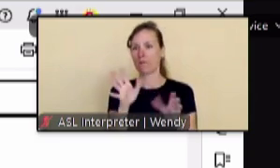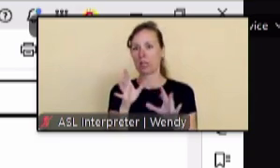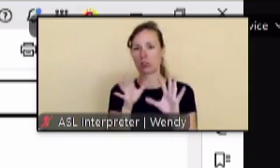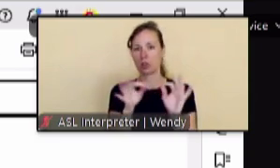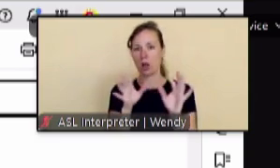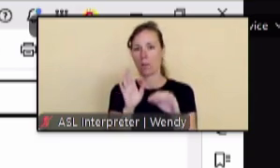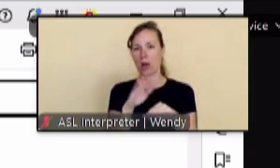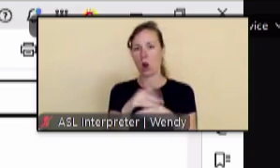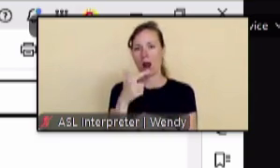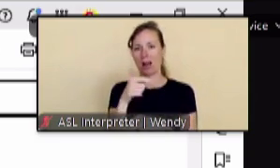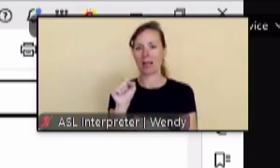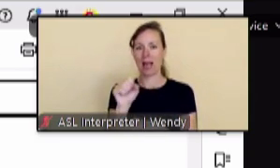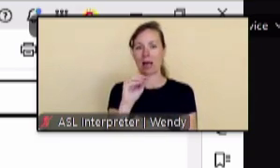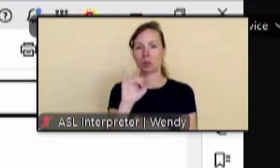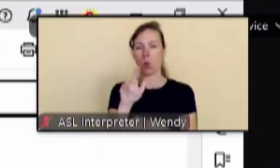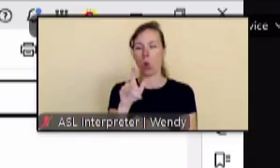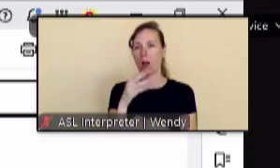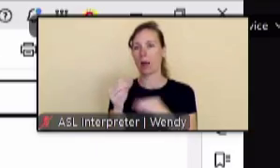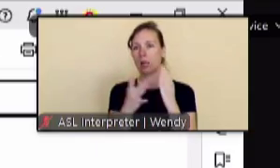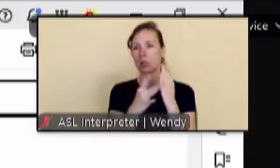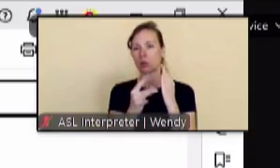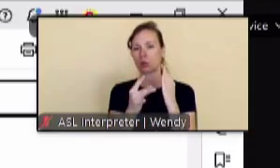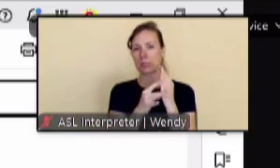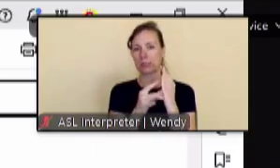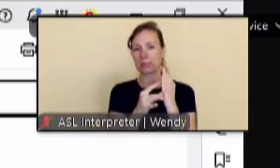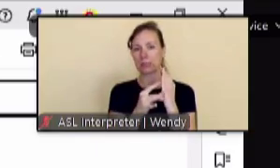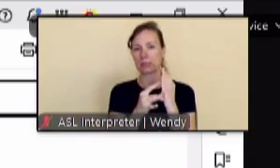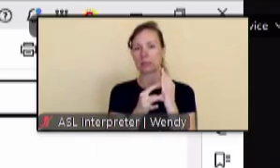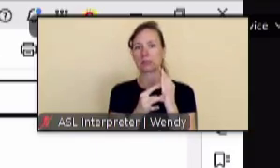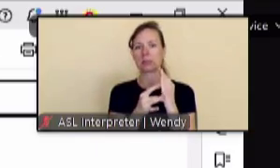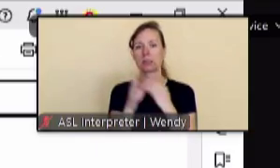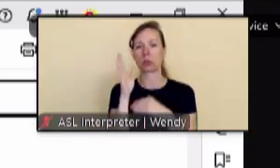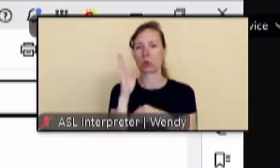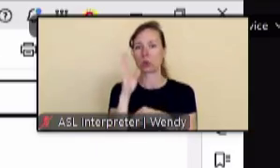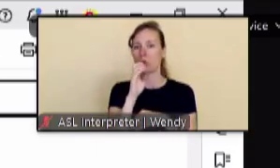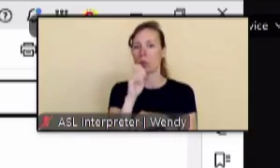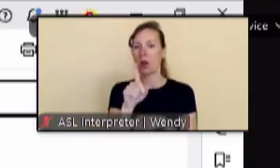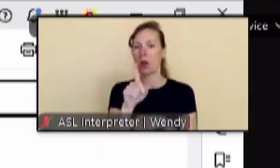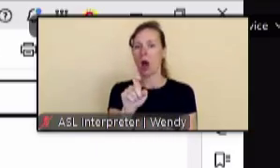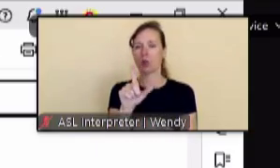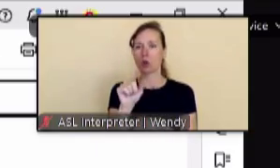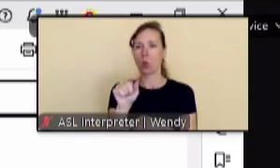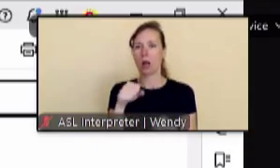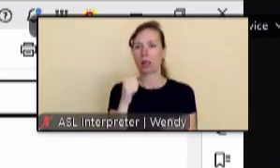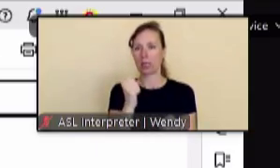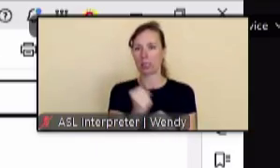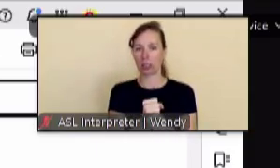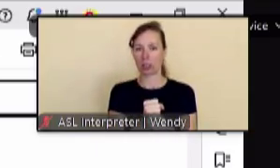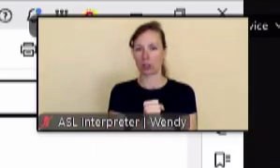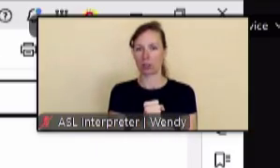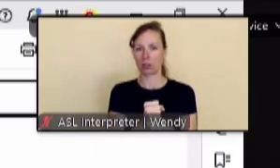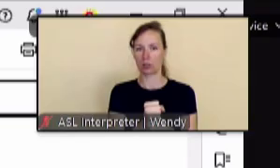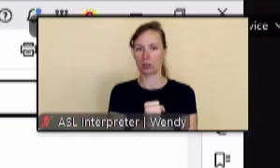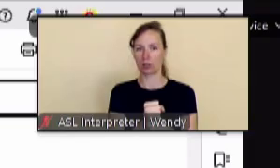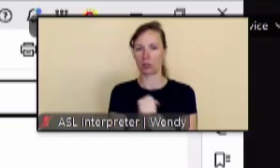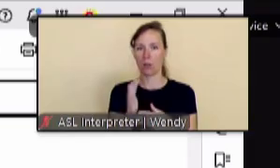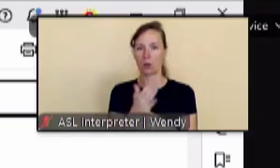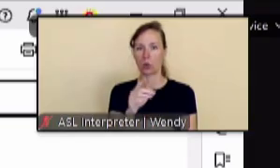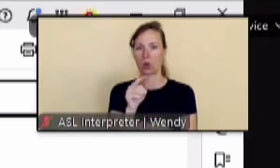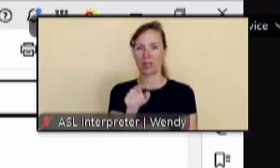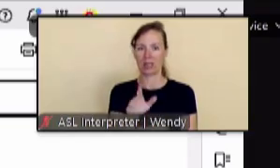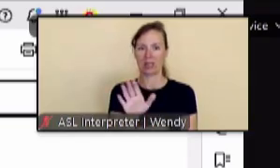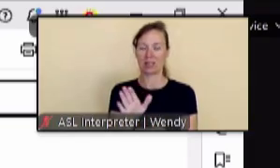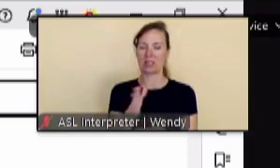be at 120 a year. Between his and mine, we're at 105. So we're